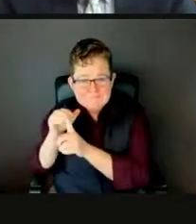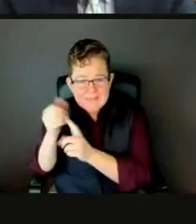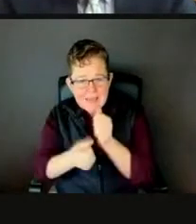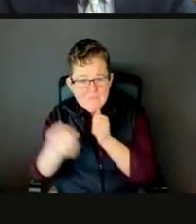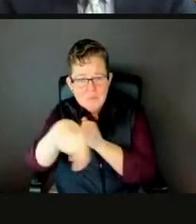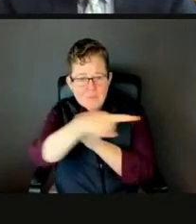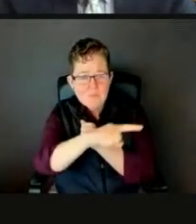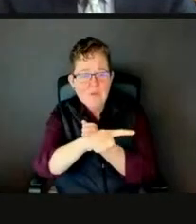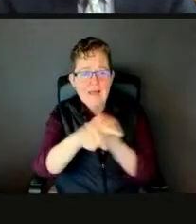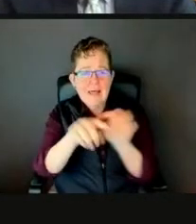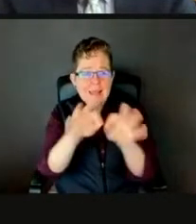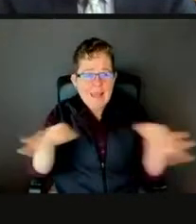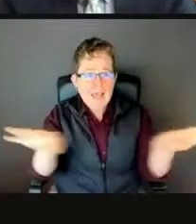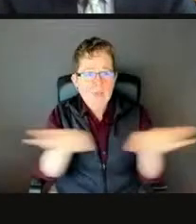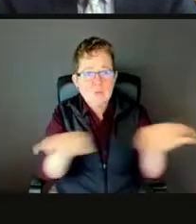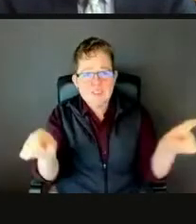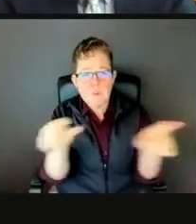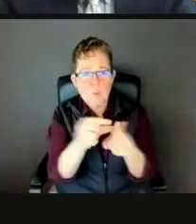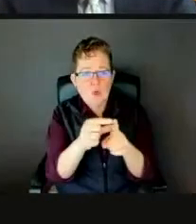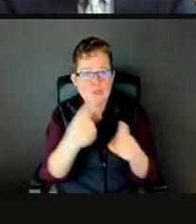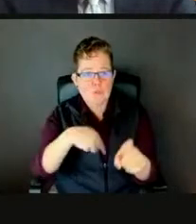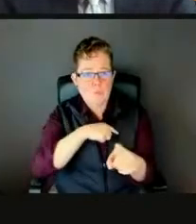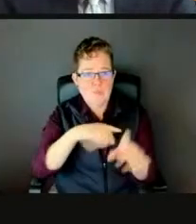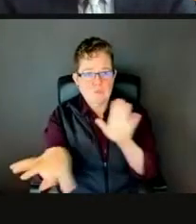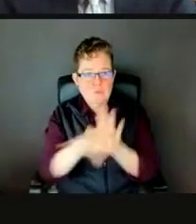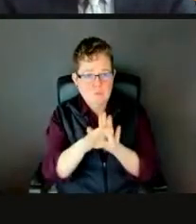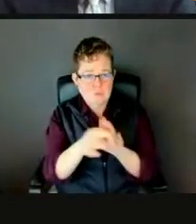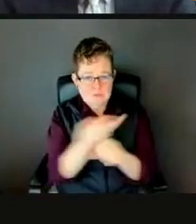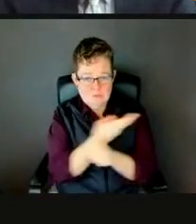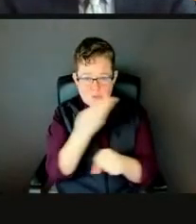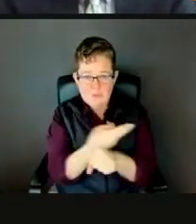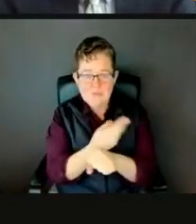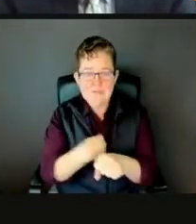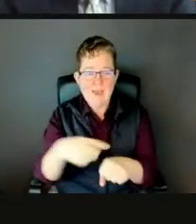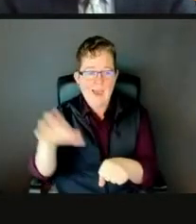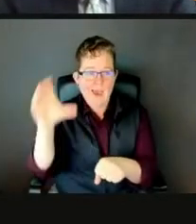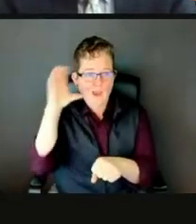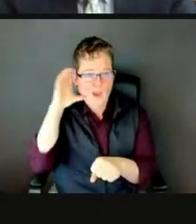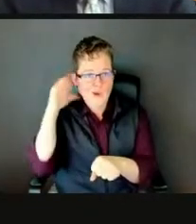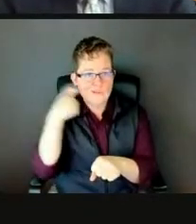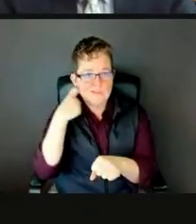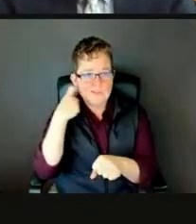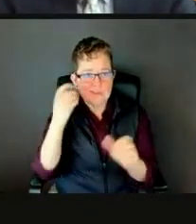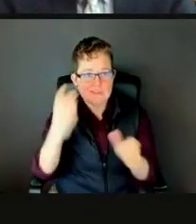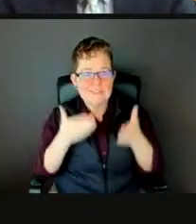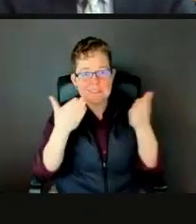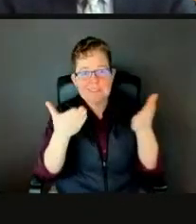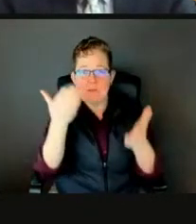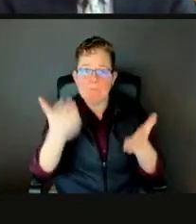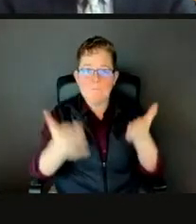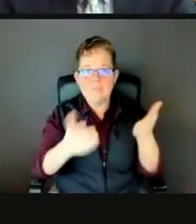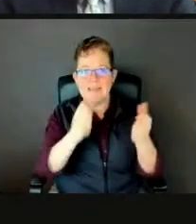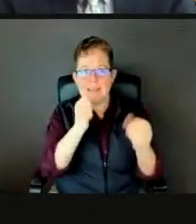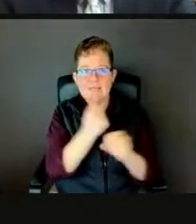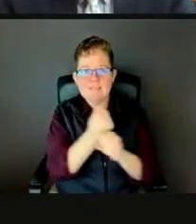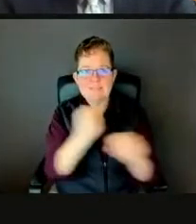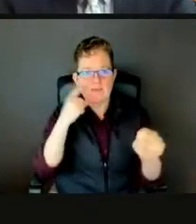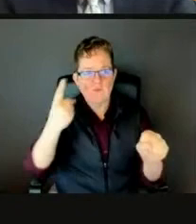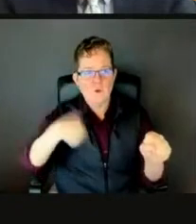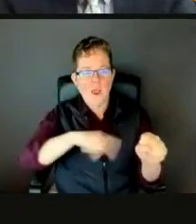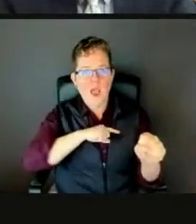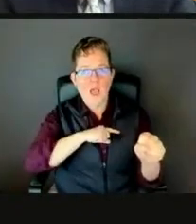our language and the words that we use. And I heard it suggested earlier that it may not be safe for us to